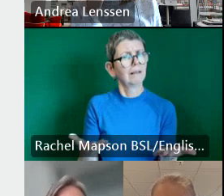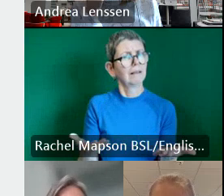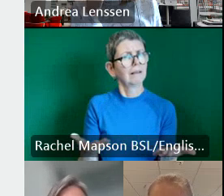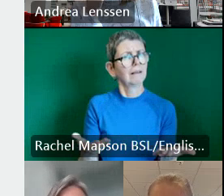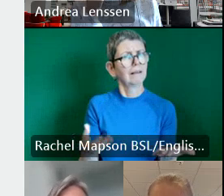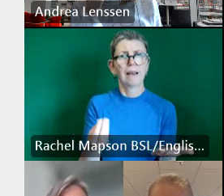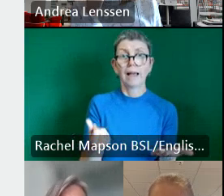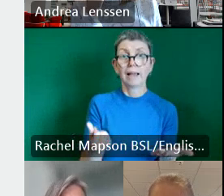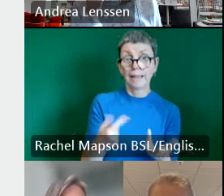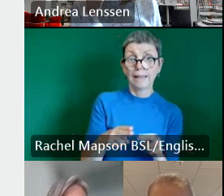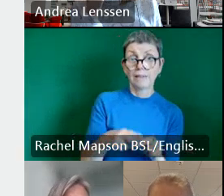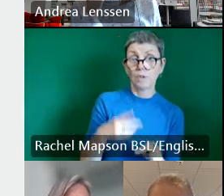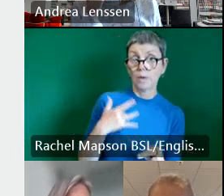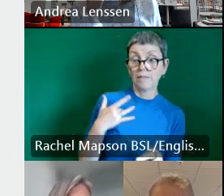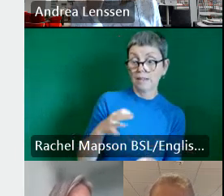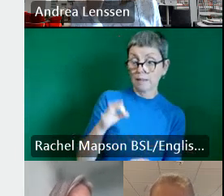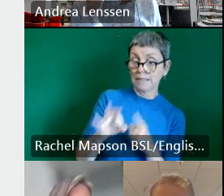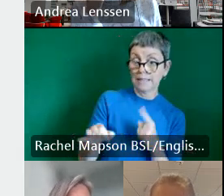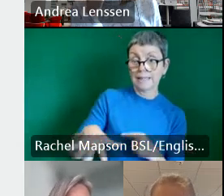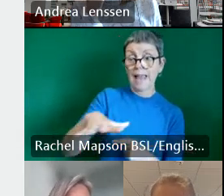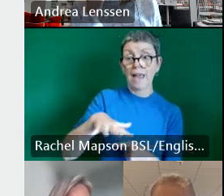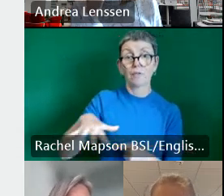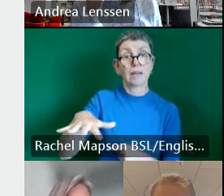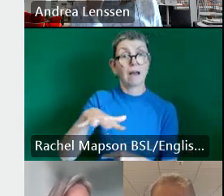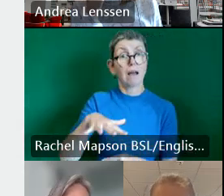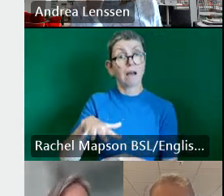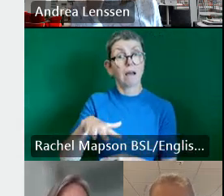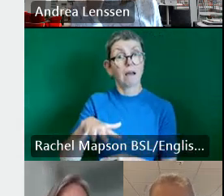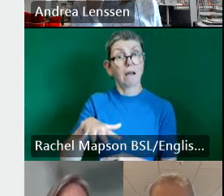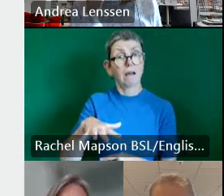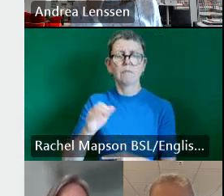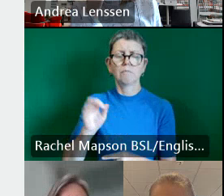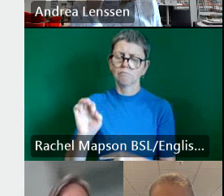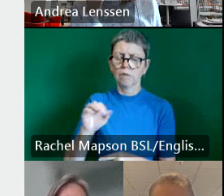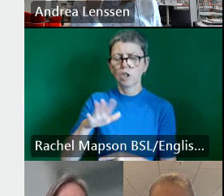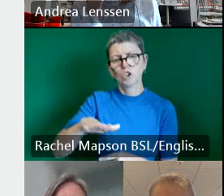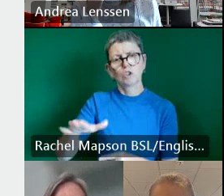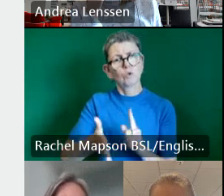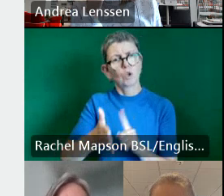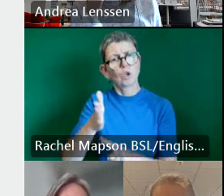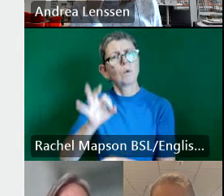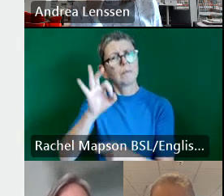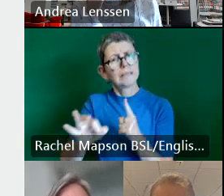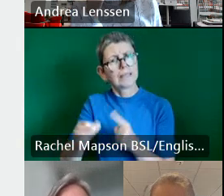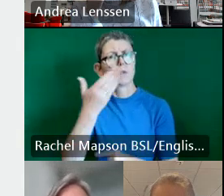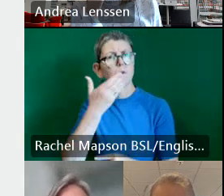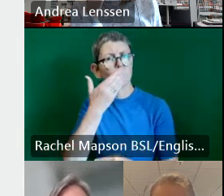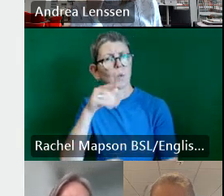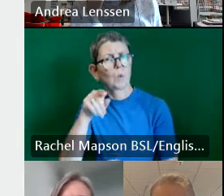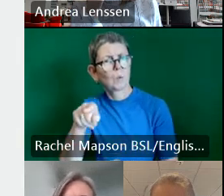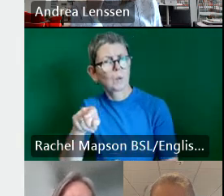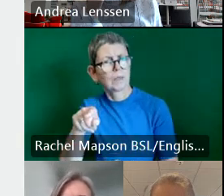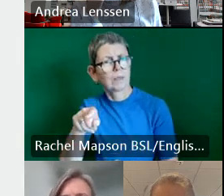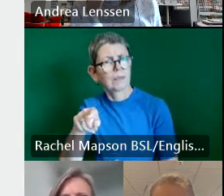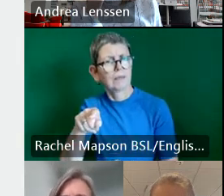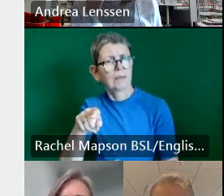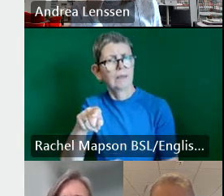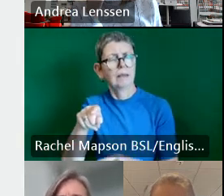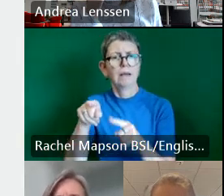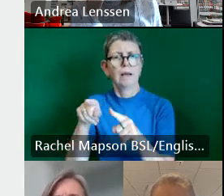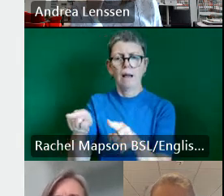neighborhoods, your children going to certain schools. Your children go to school with other kids whose parents are